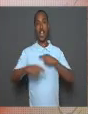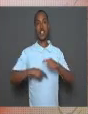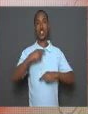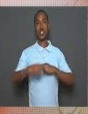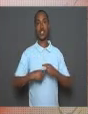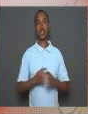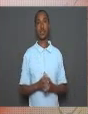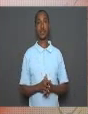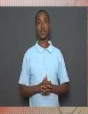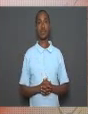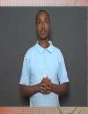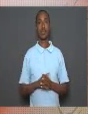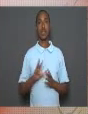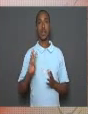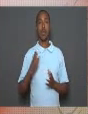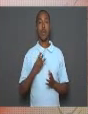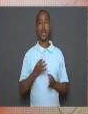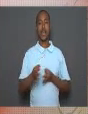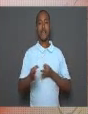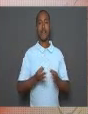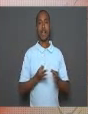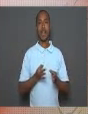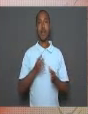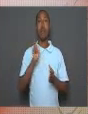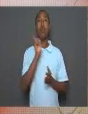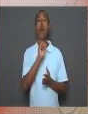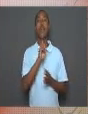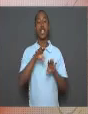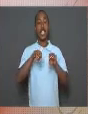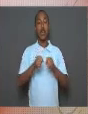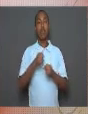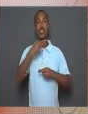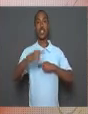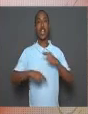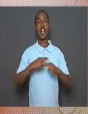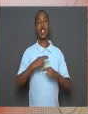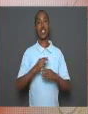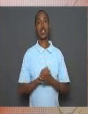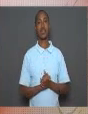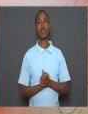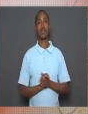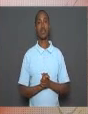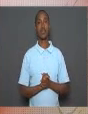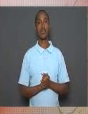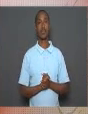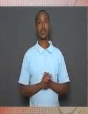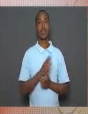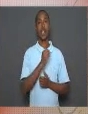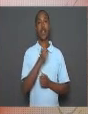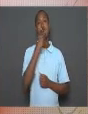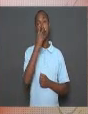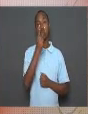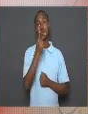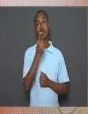reactions. We will define what a decomposition reaction is and look at